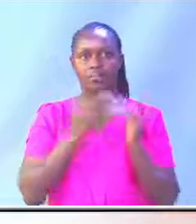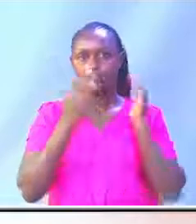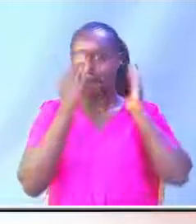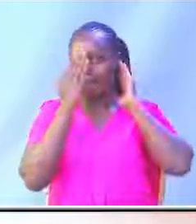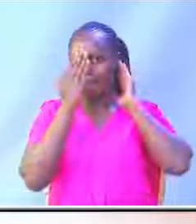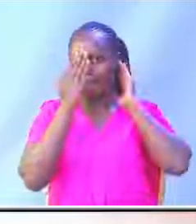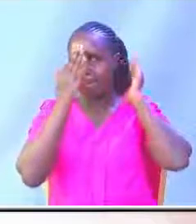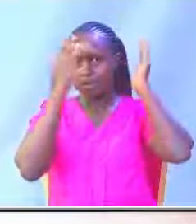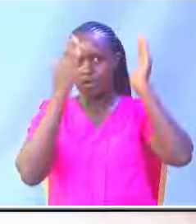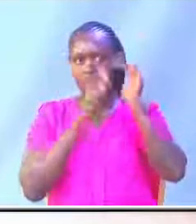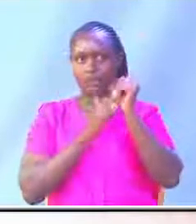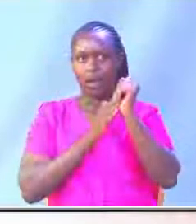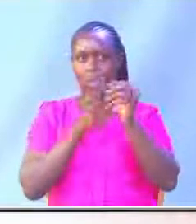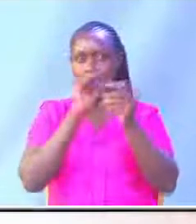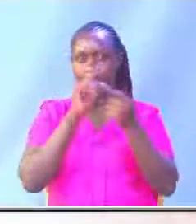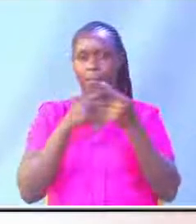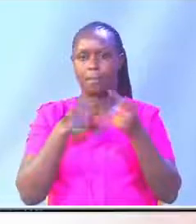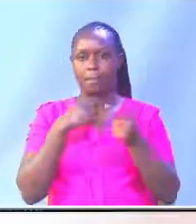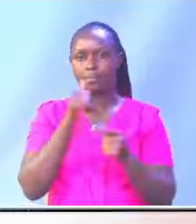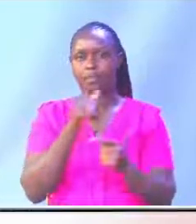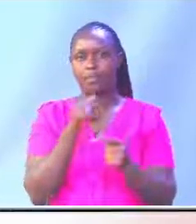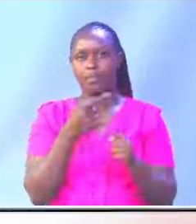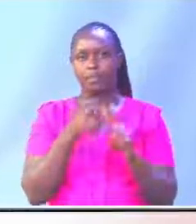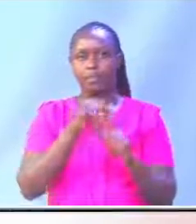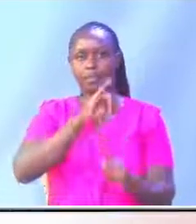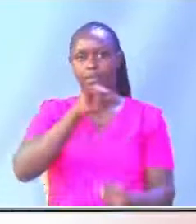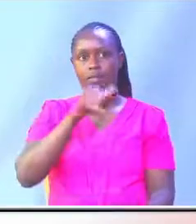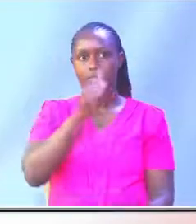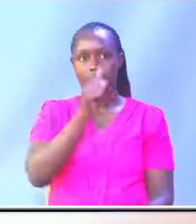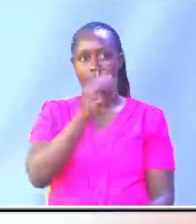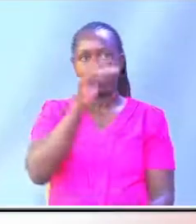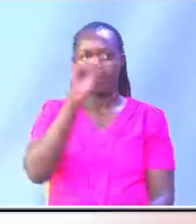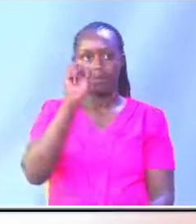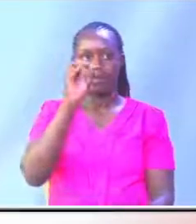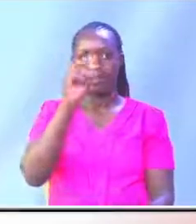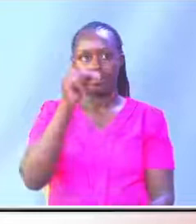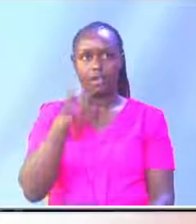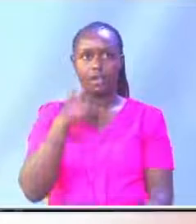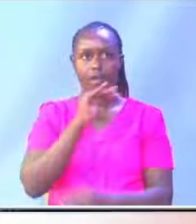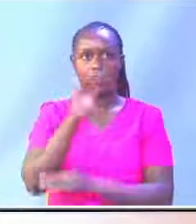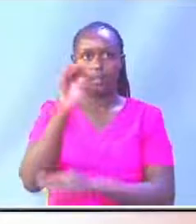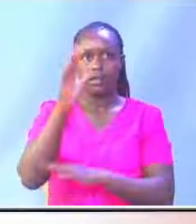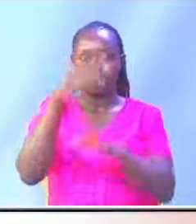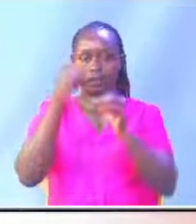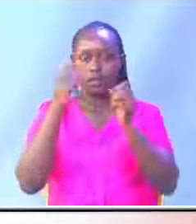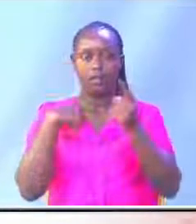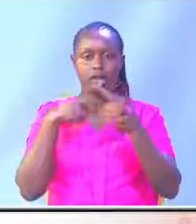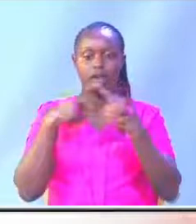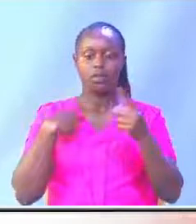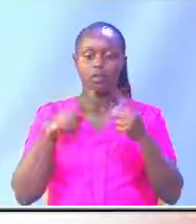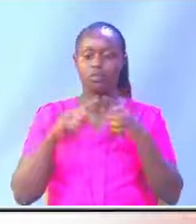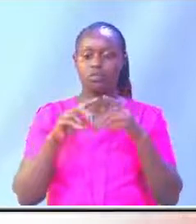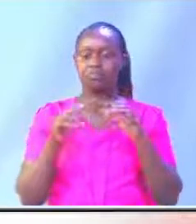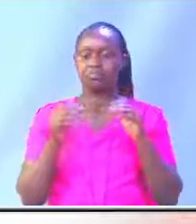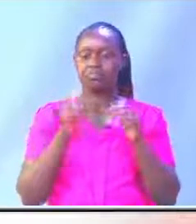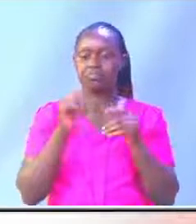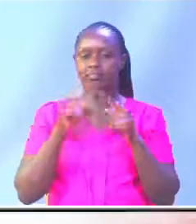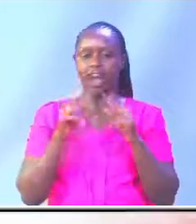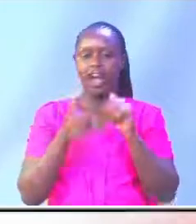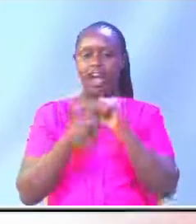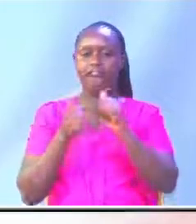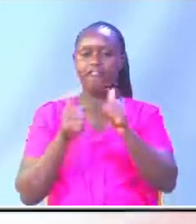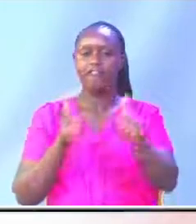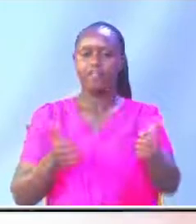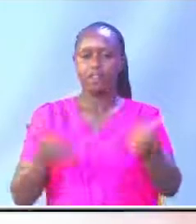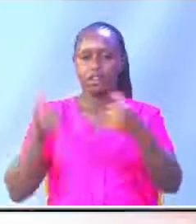bishop led by Archbishop Dr. Jackson Olesapit have called on President Uhuru Kenyatta to shun away from partisan politics. They, however,